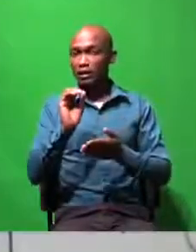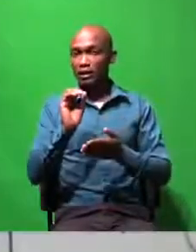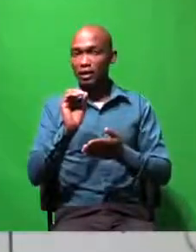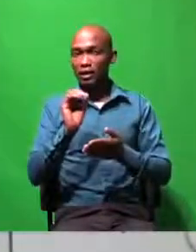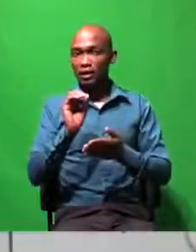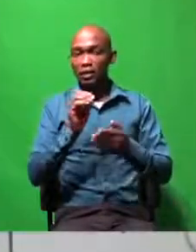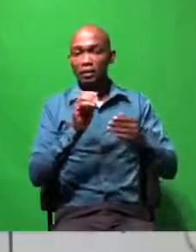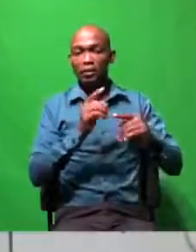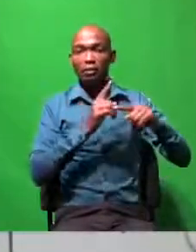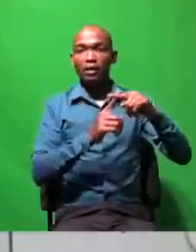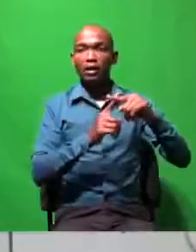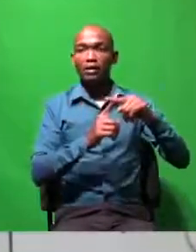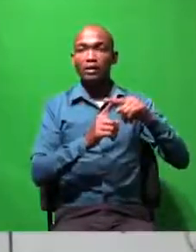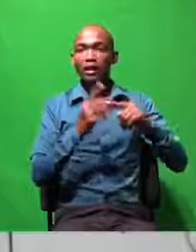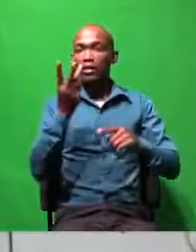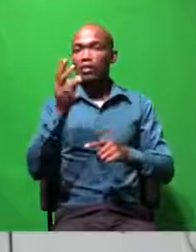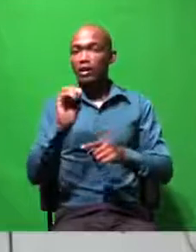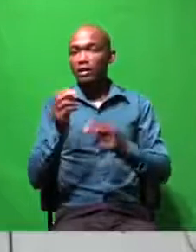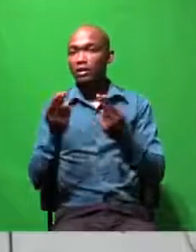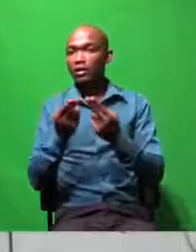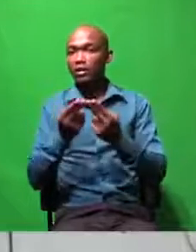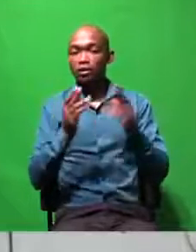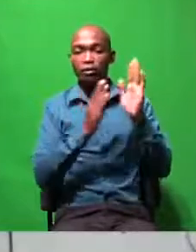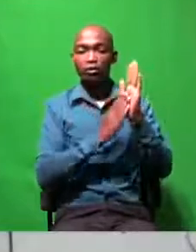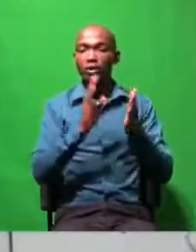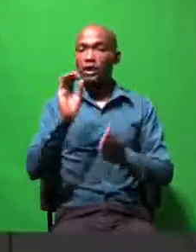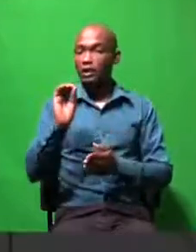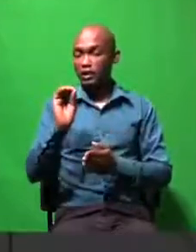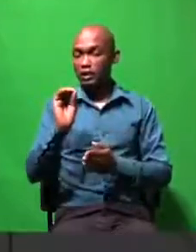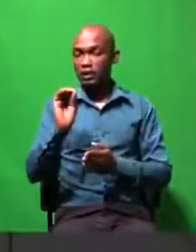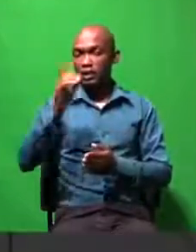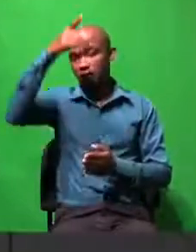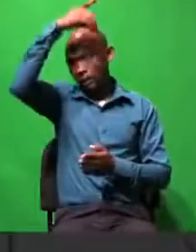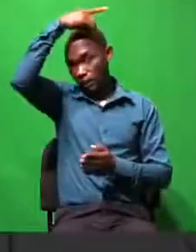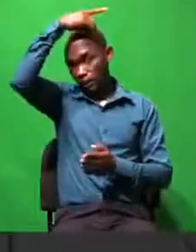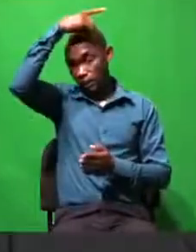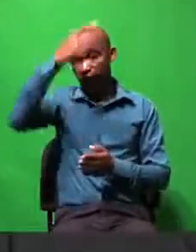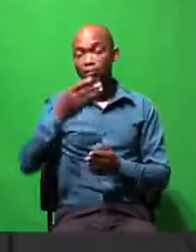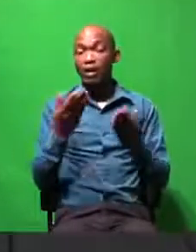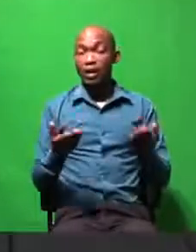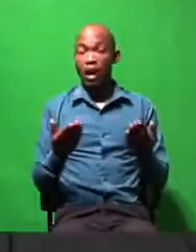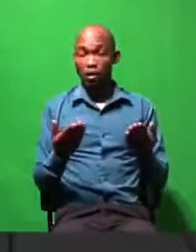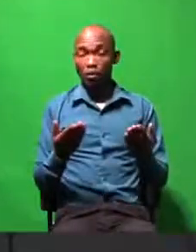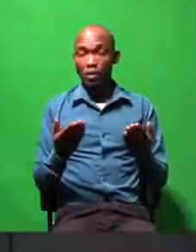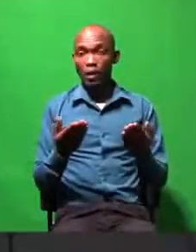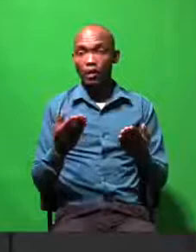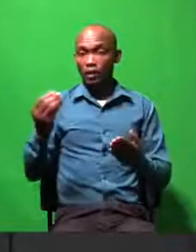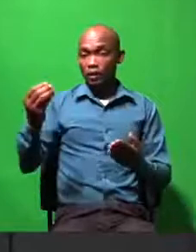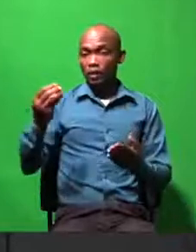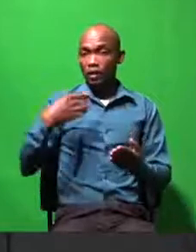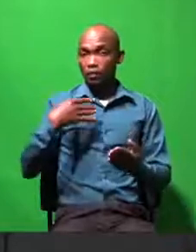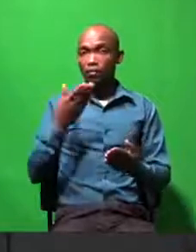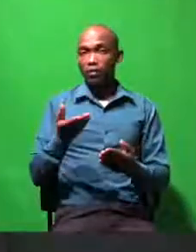degrees plus 30 degrees is equal to 90 degrees. Okay? Now, give me